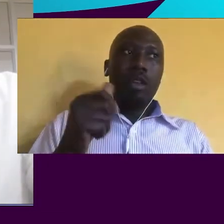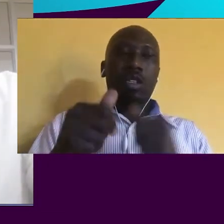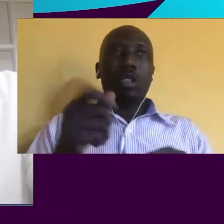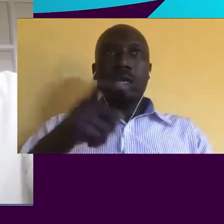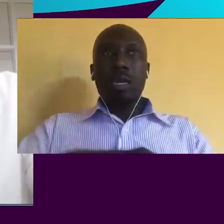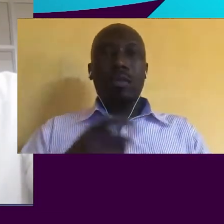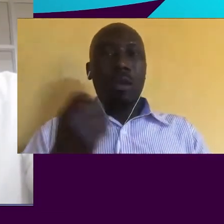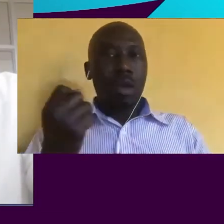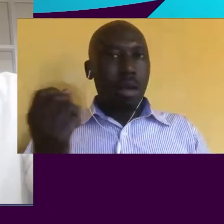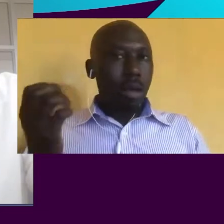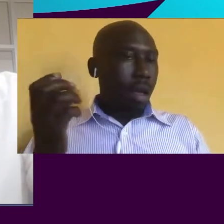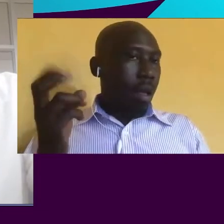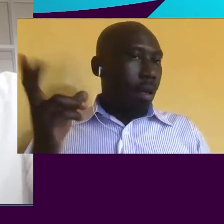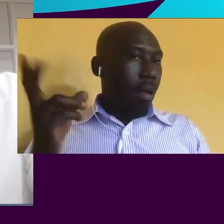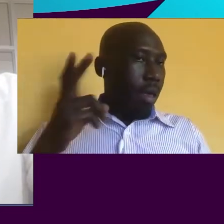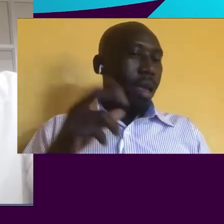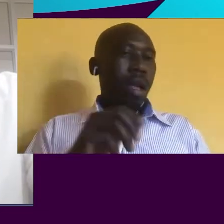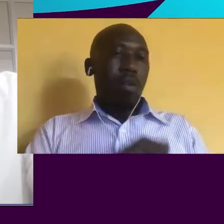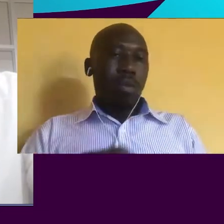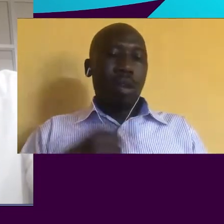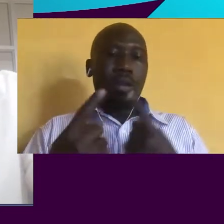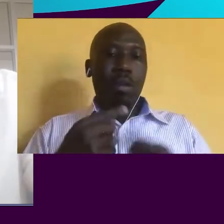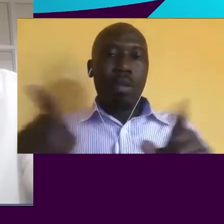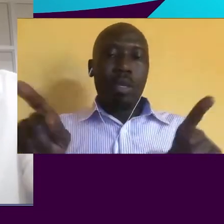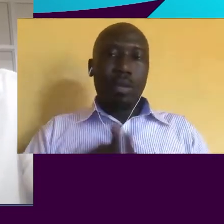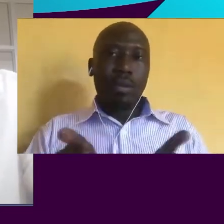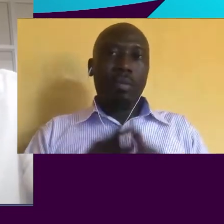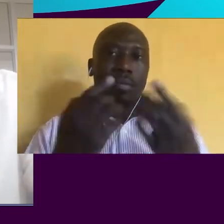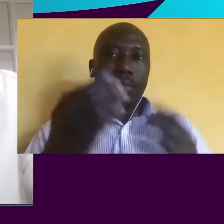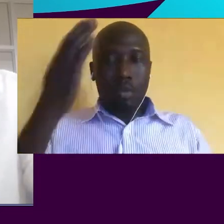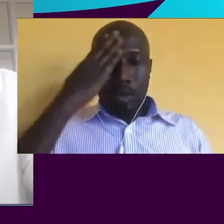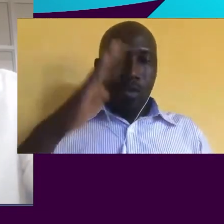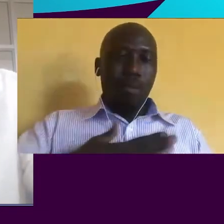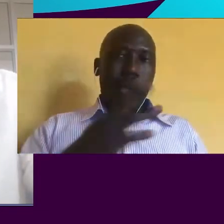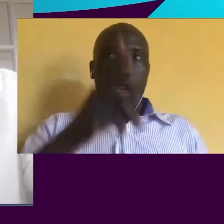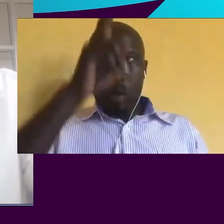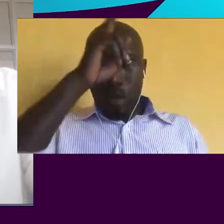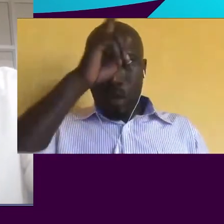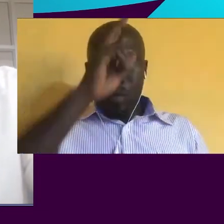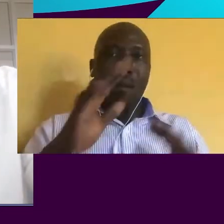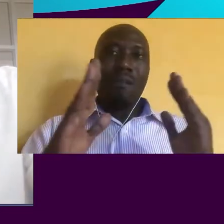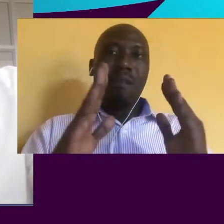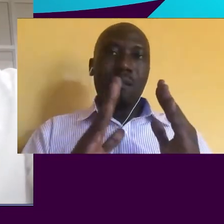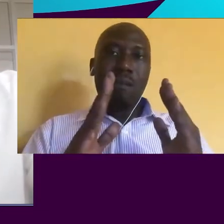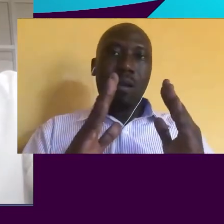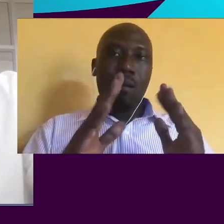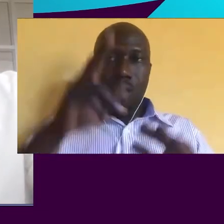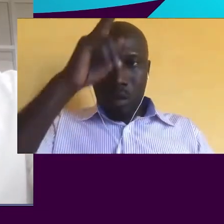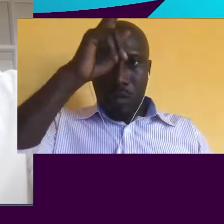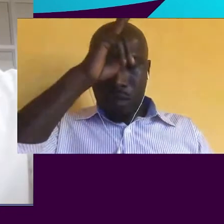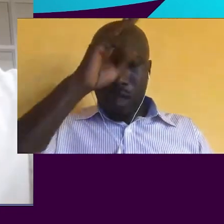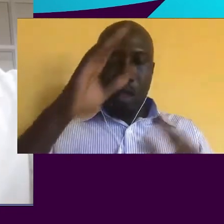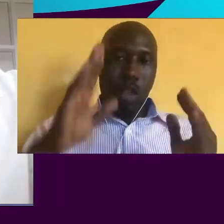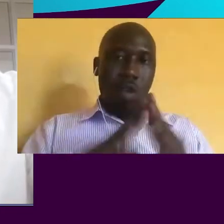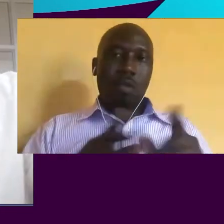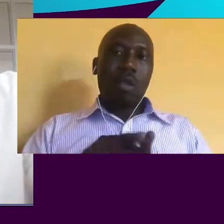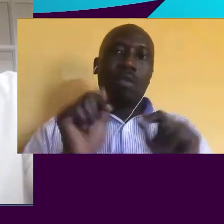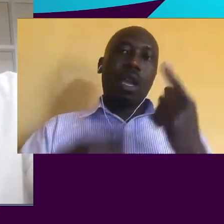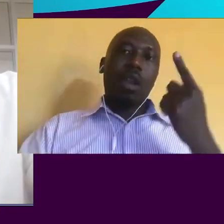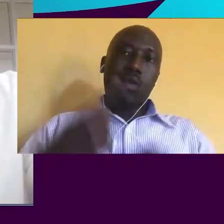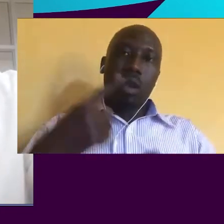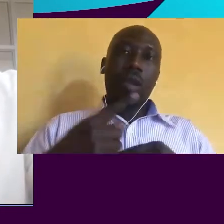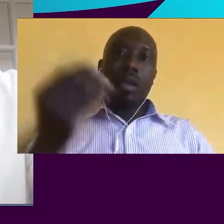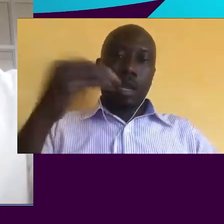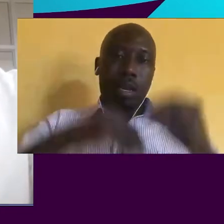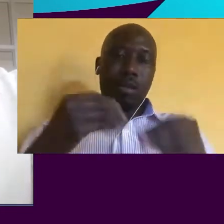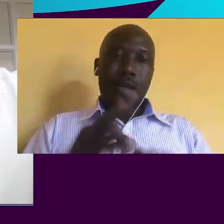ladies mention it. I know from my home place, you win an election by landslide if you do something